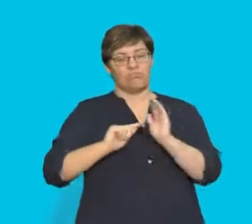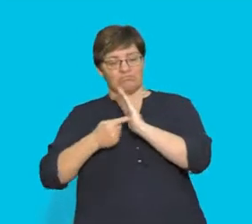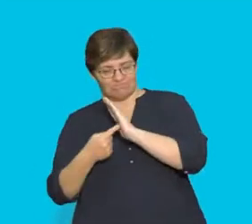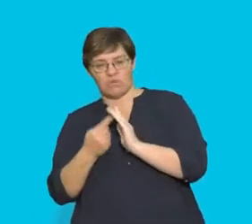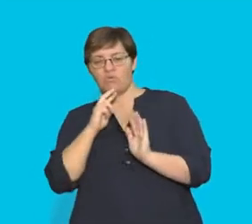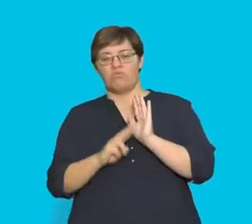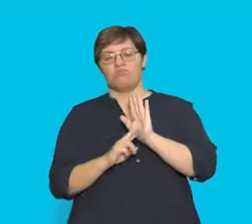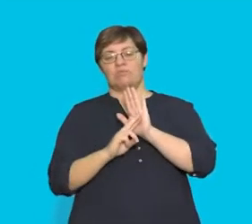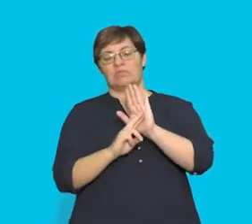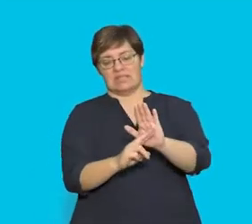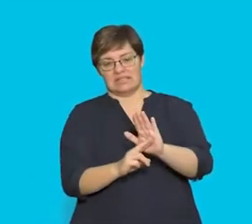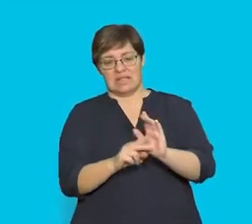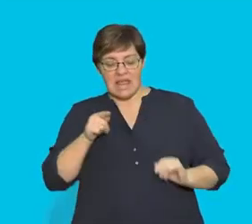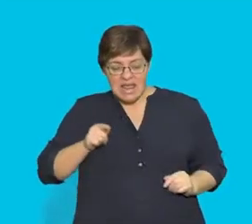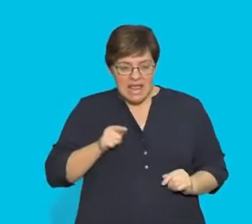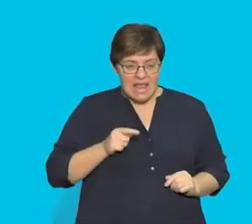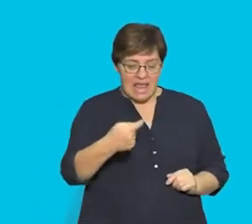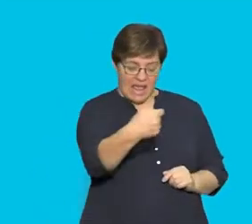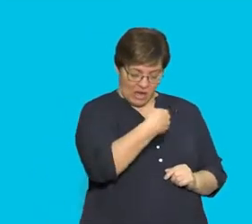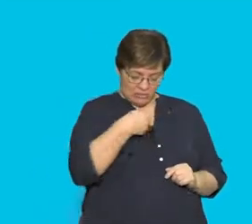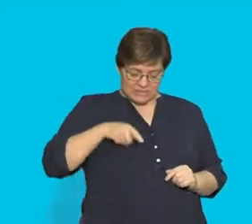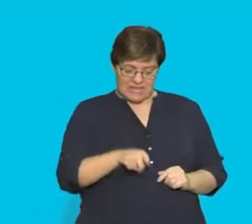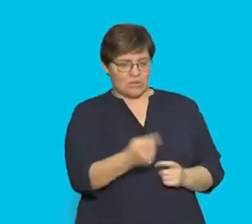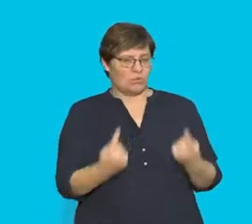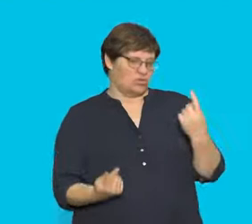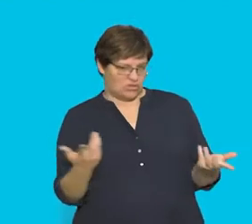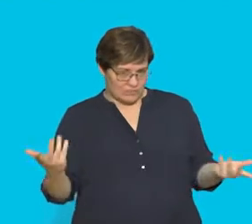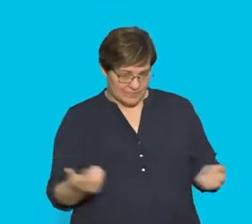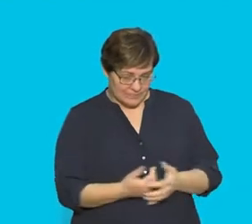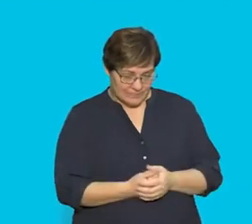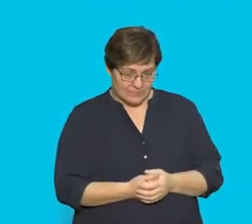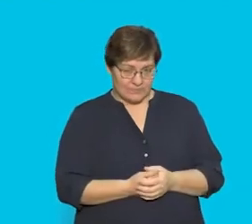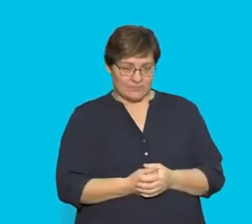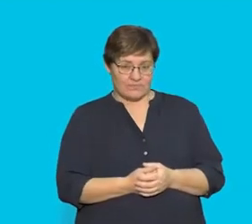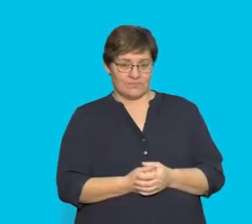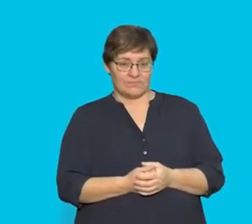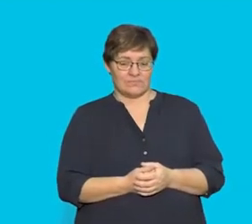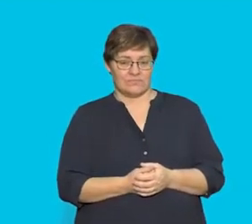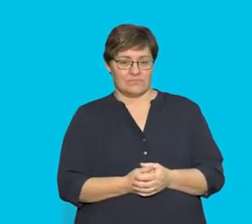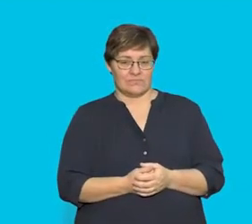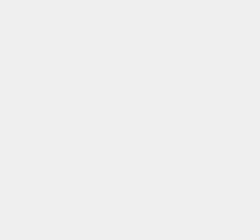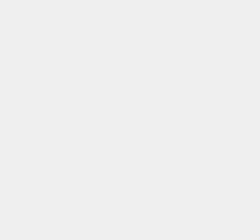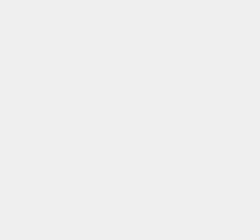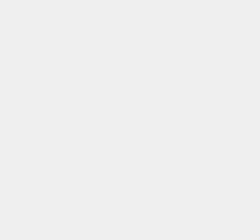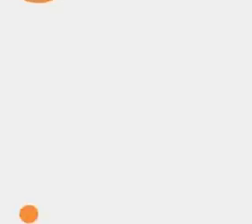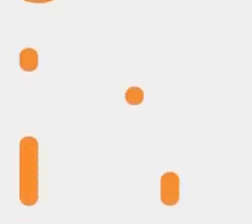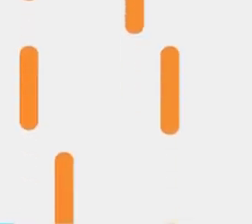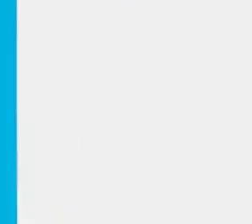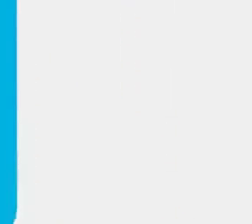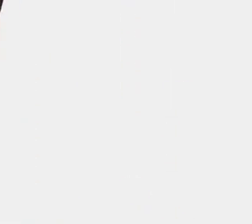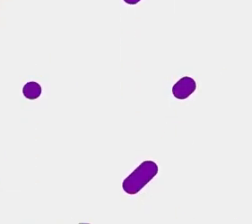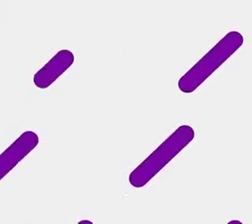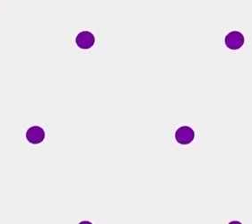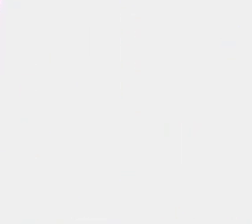crosses to represent the direction of either the current or the field.